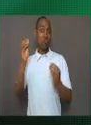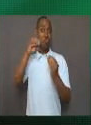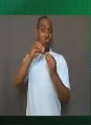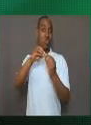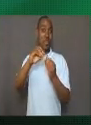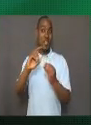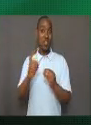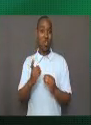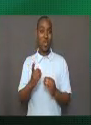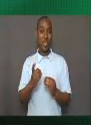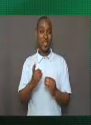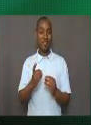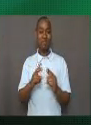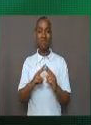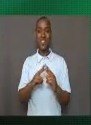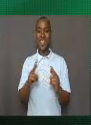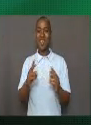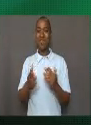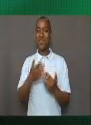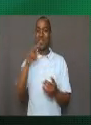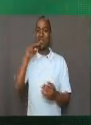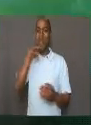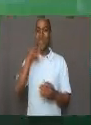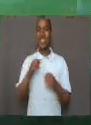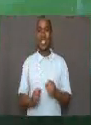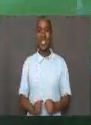more detail that can be seen.